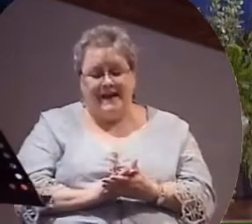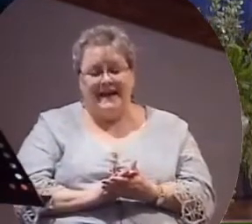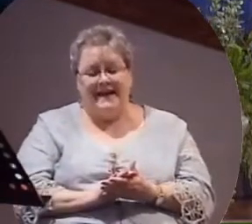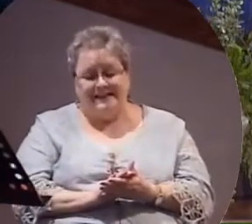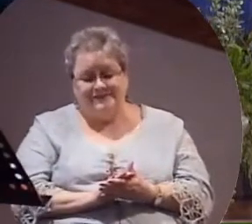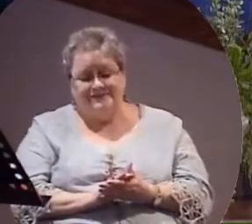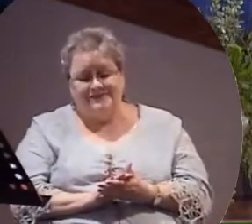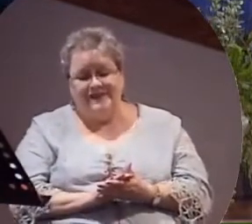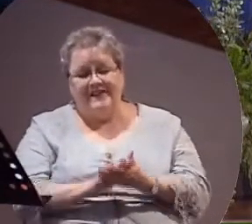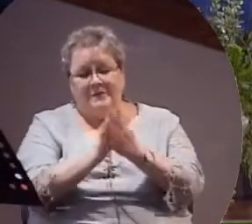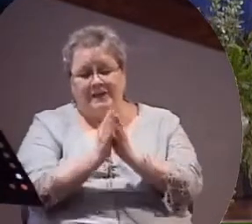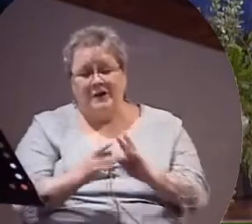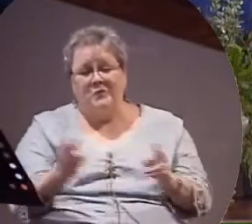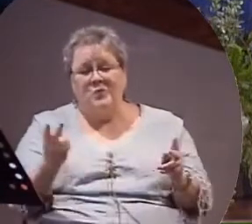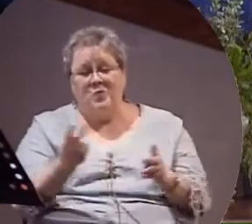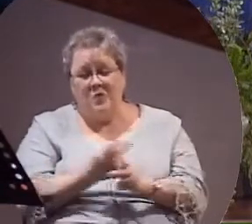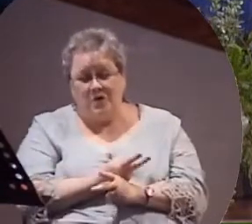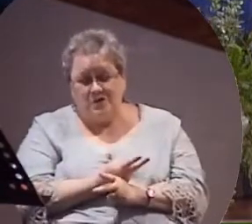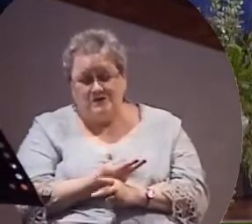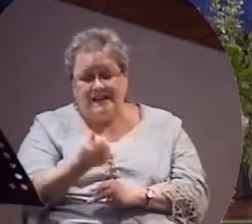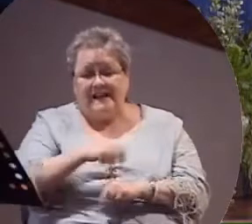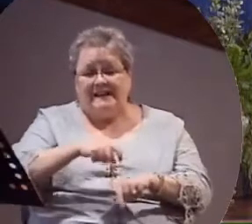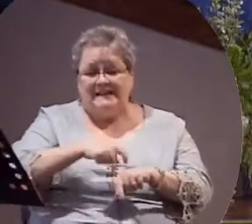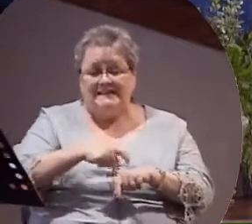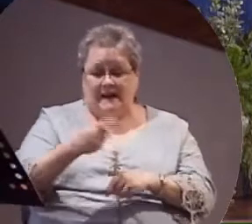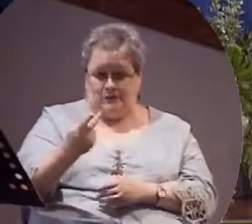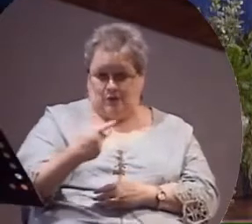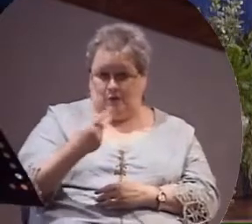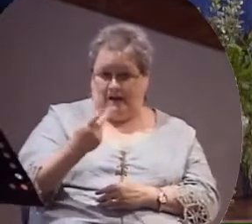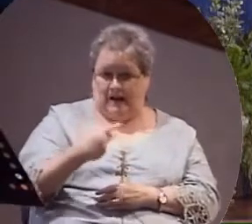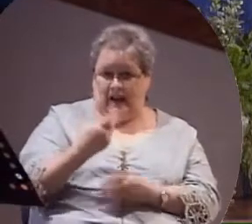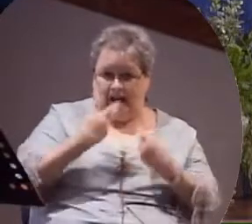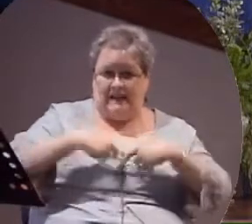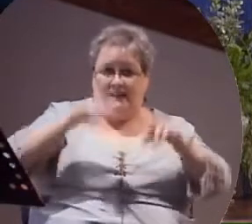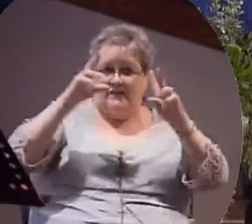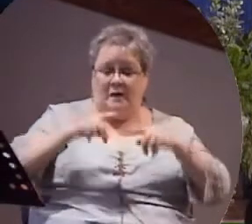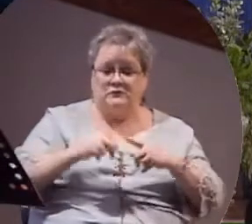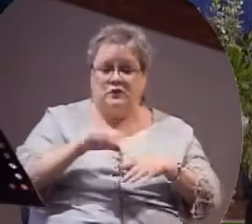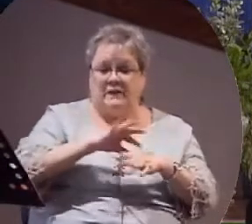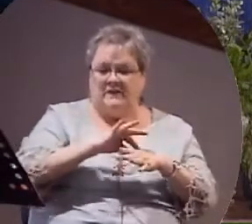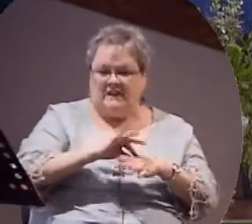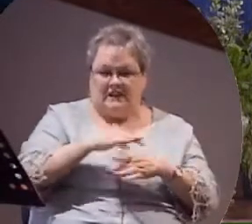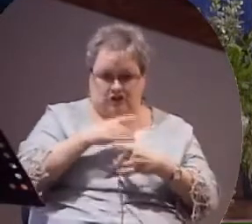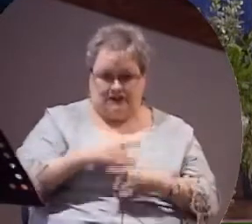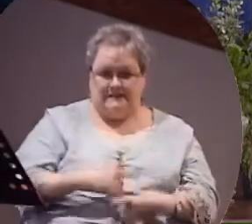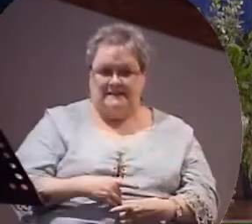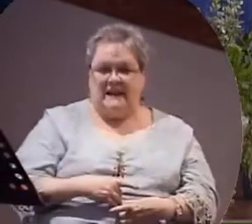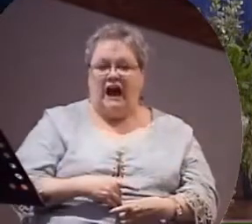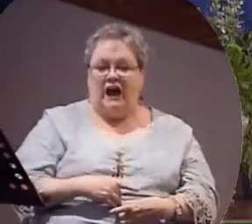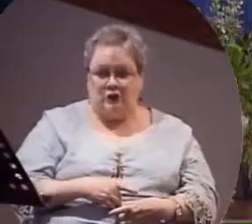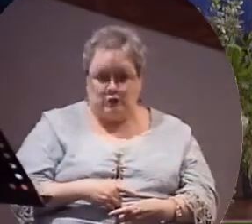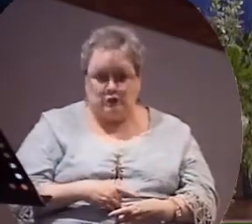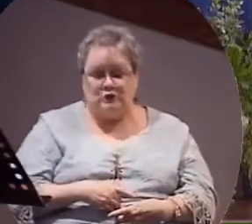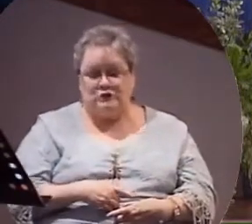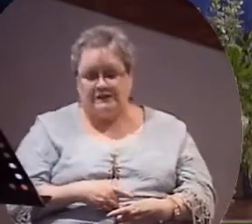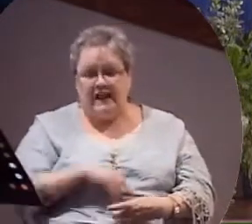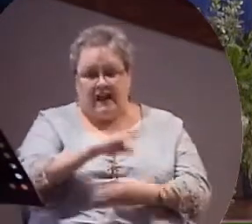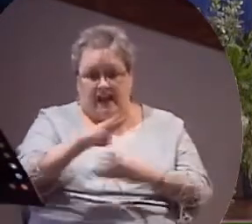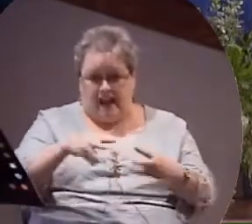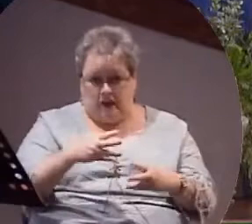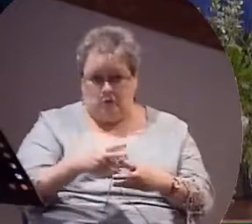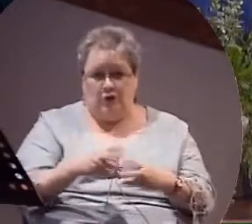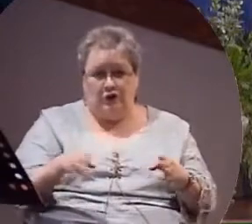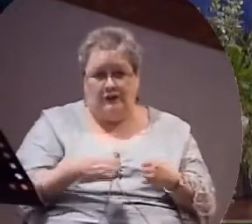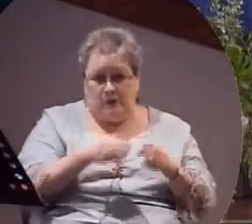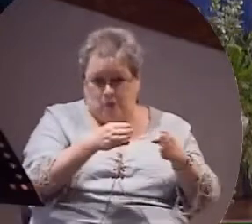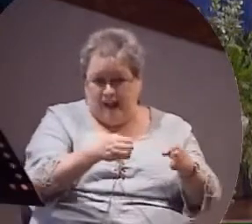for the worst. Anytime you and I yield to old fleshly desires and fleshly appetites and worldly ways, I'm